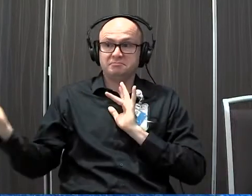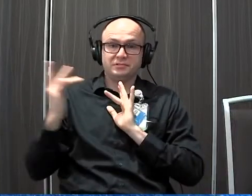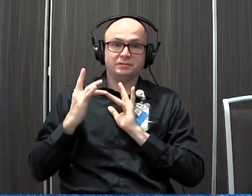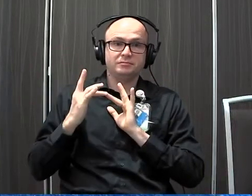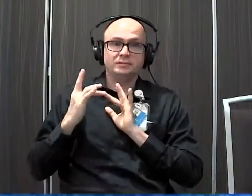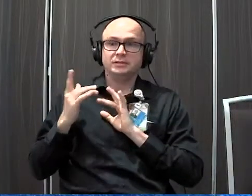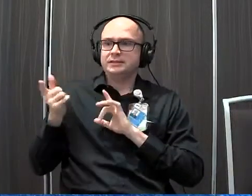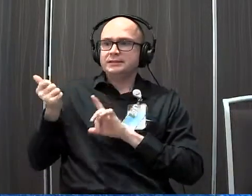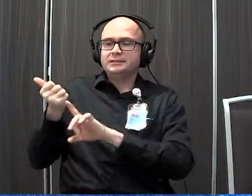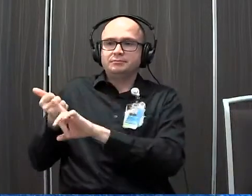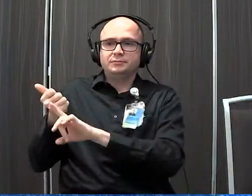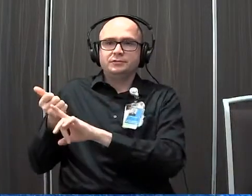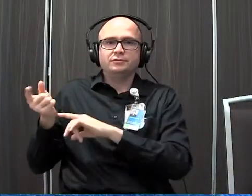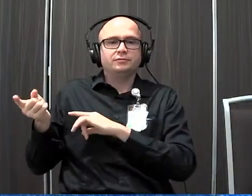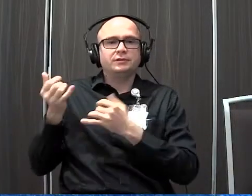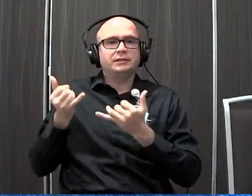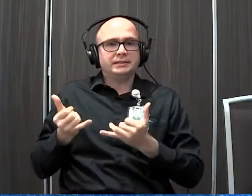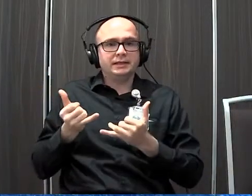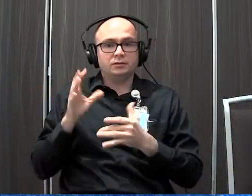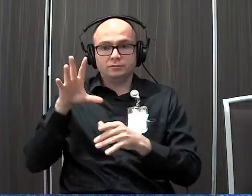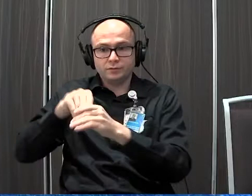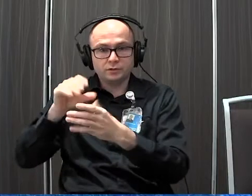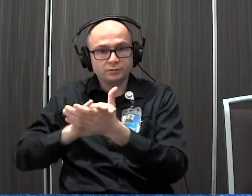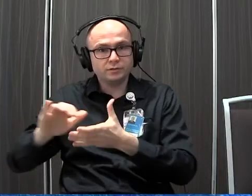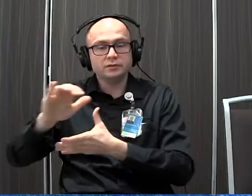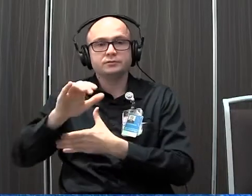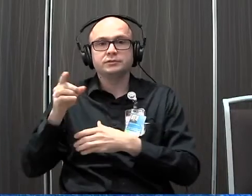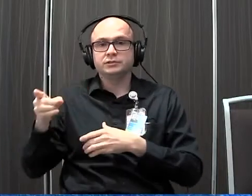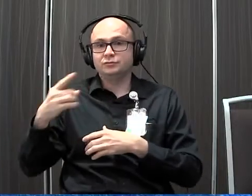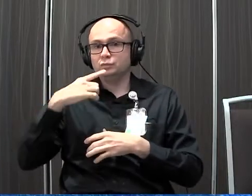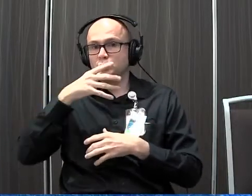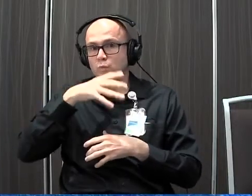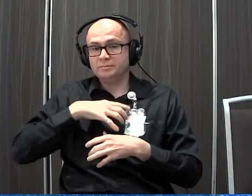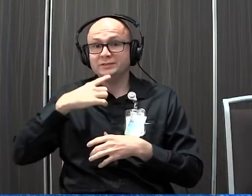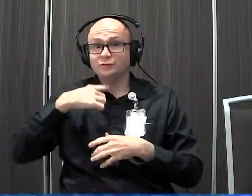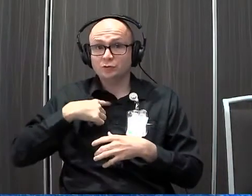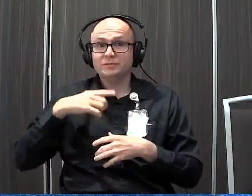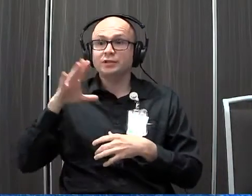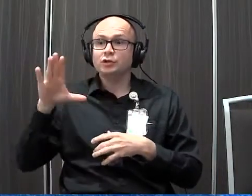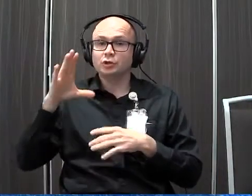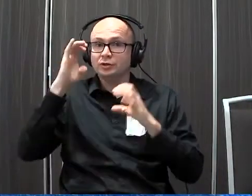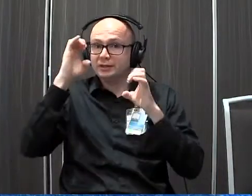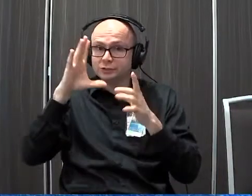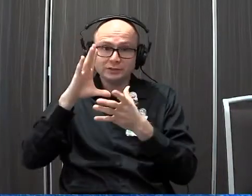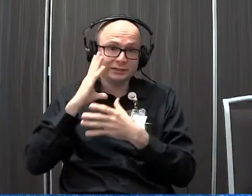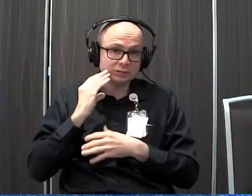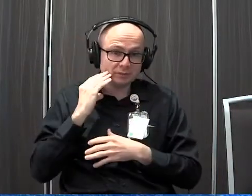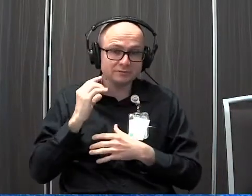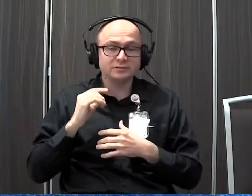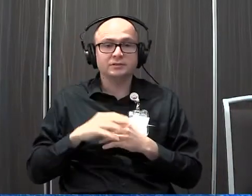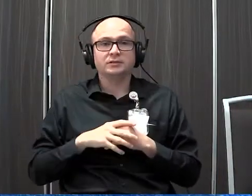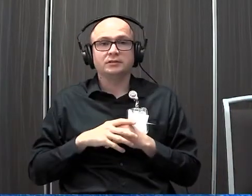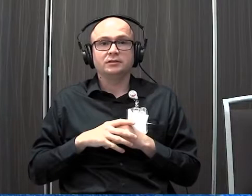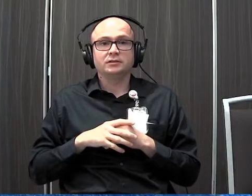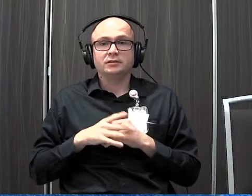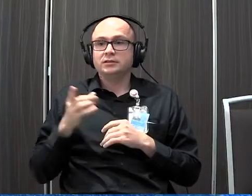is now in college, and she said she wanted to talk to me about her educational experiences. And